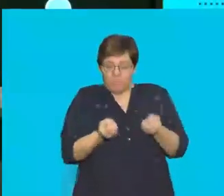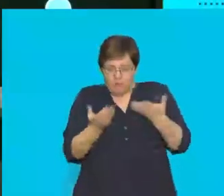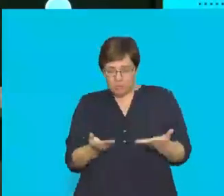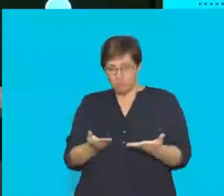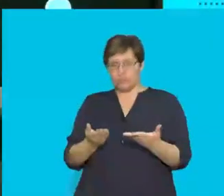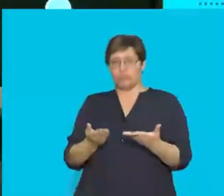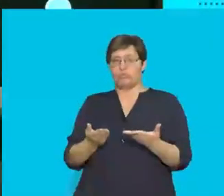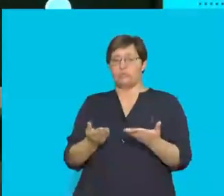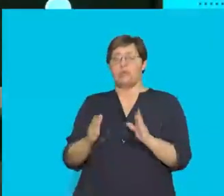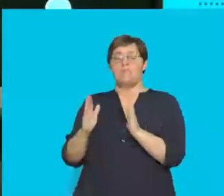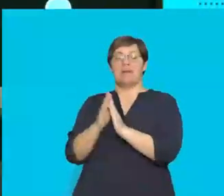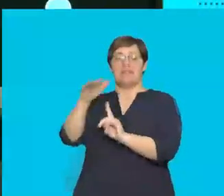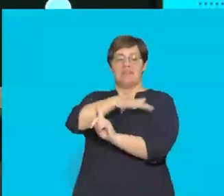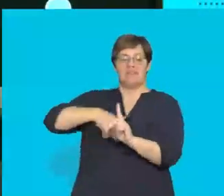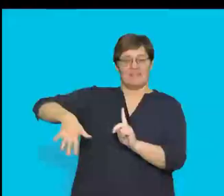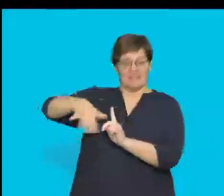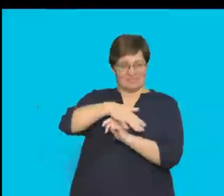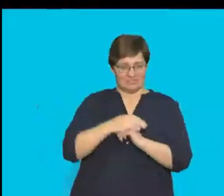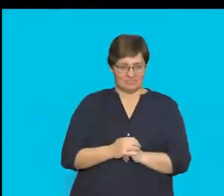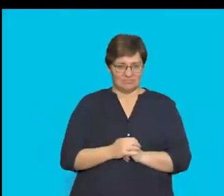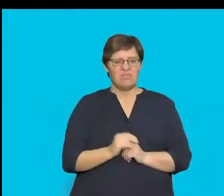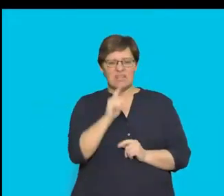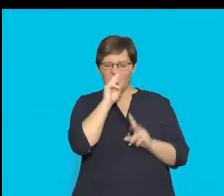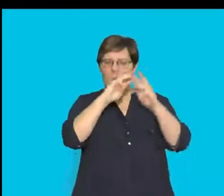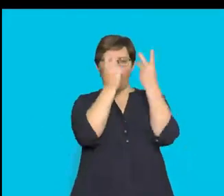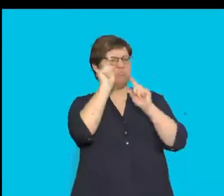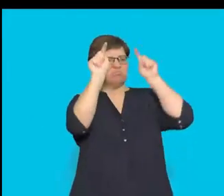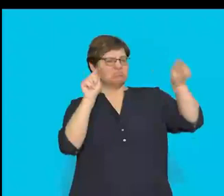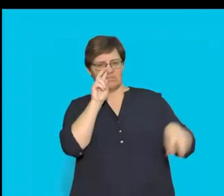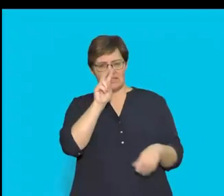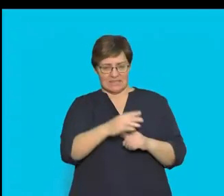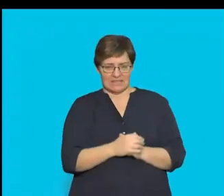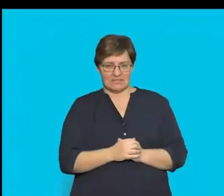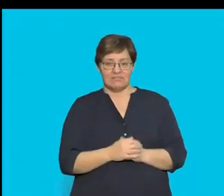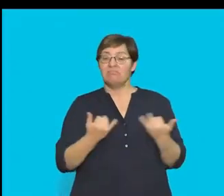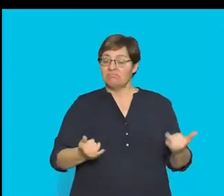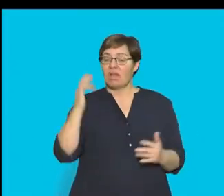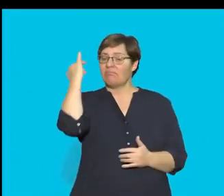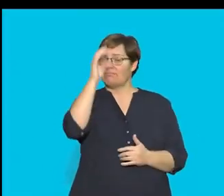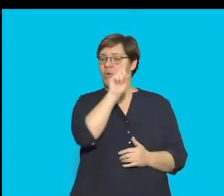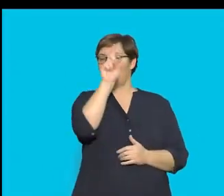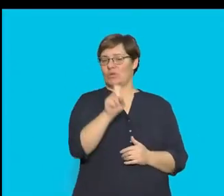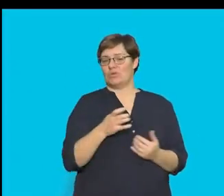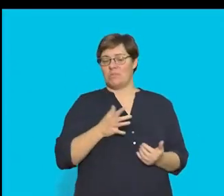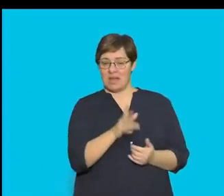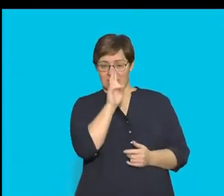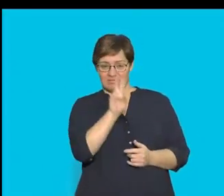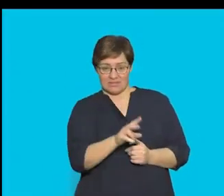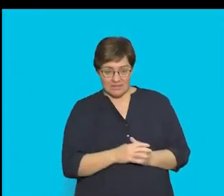this happening all around us. In fact, that's the question I'd like you to think about. What difference